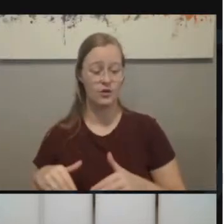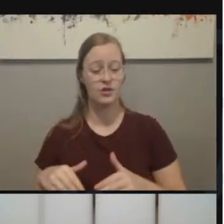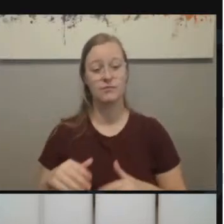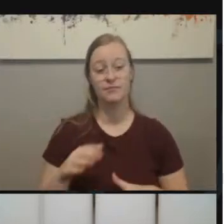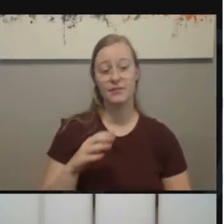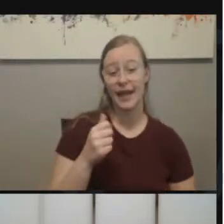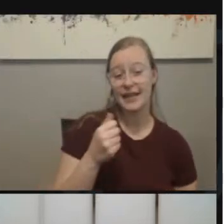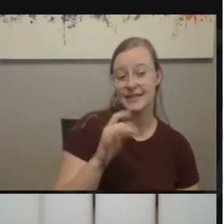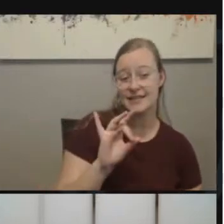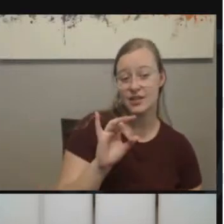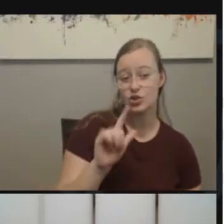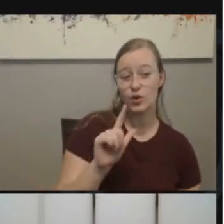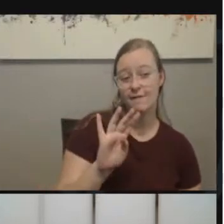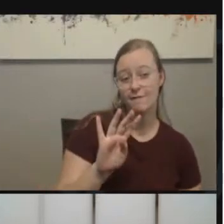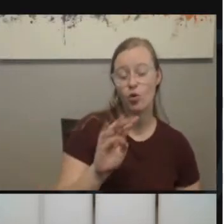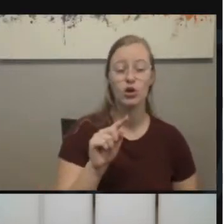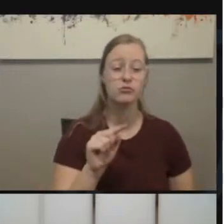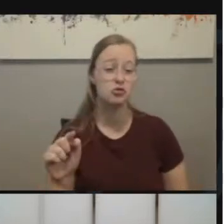and 1826,